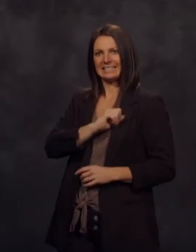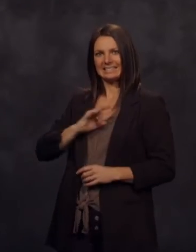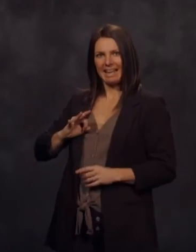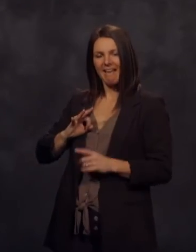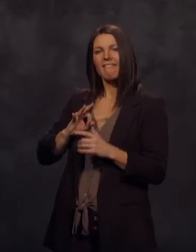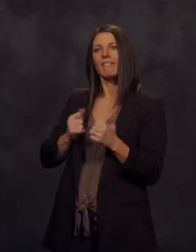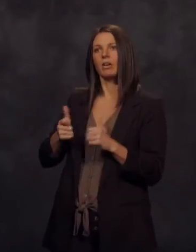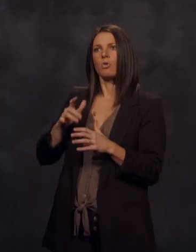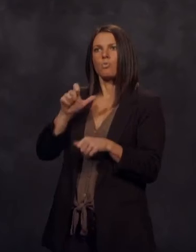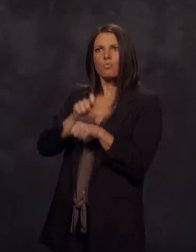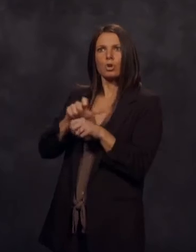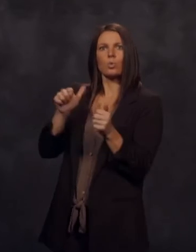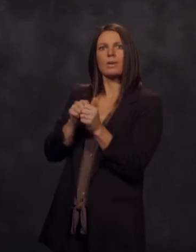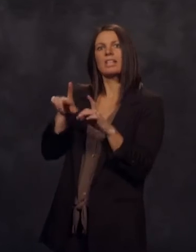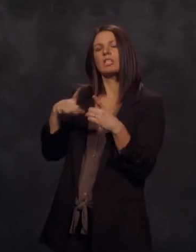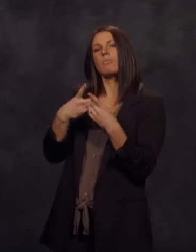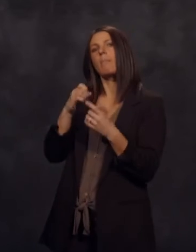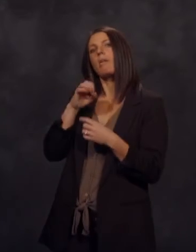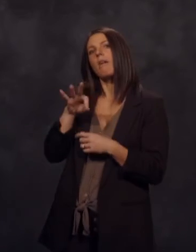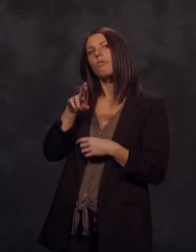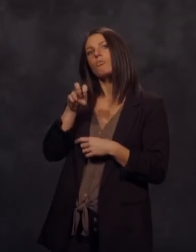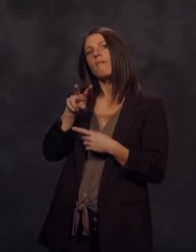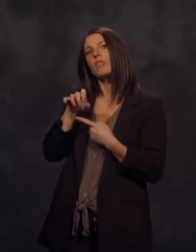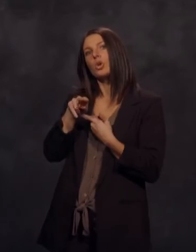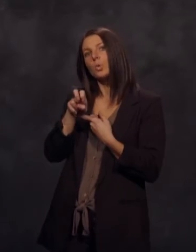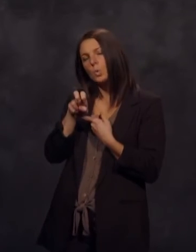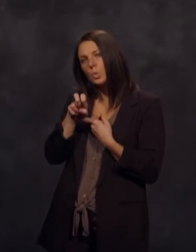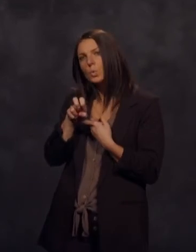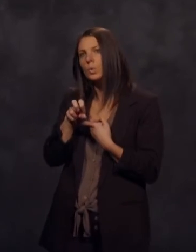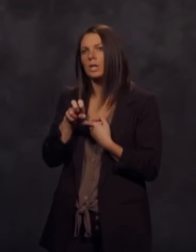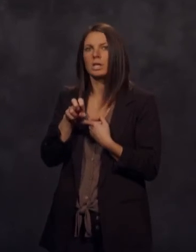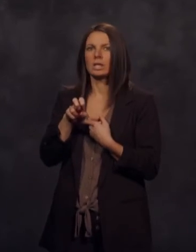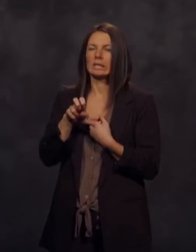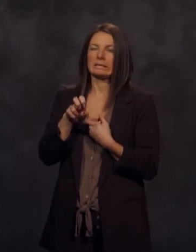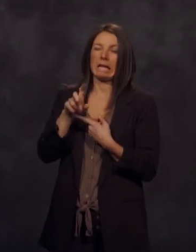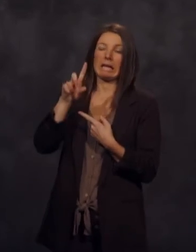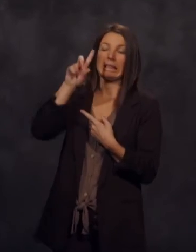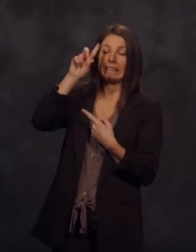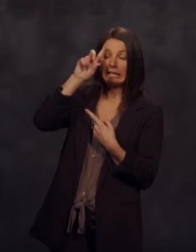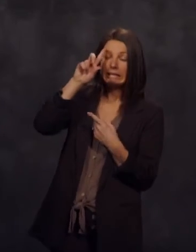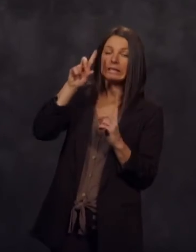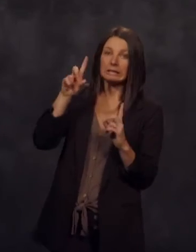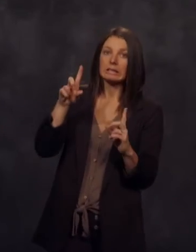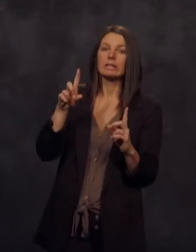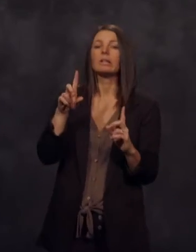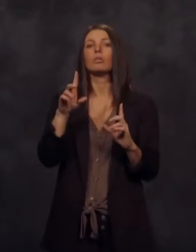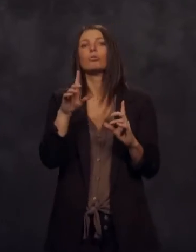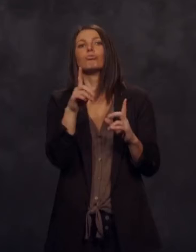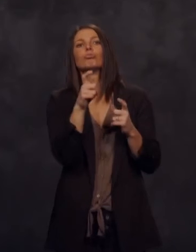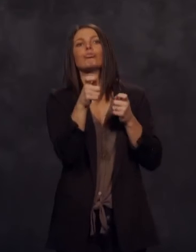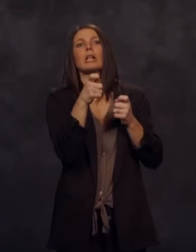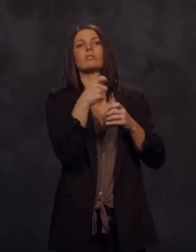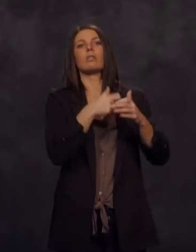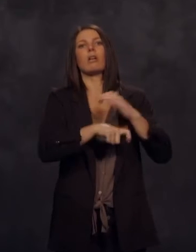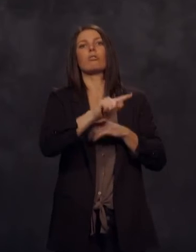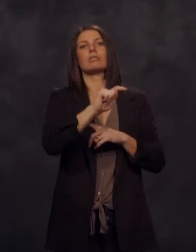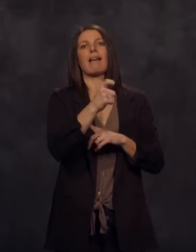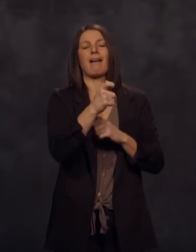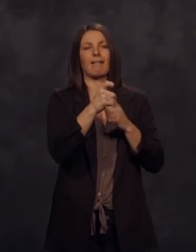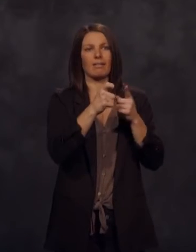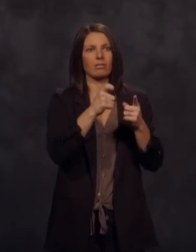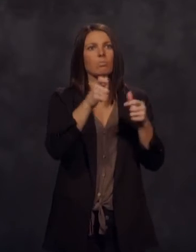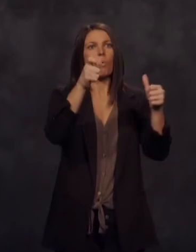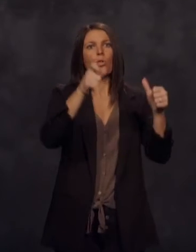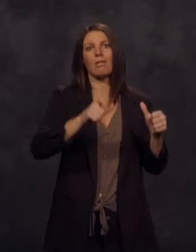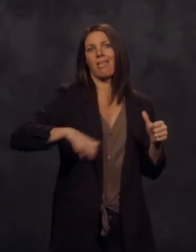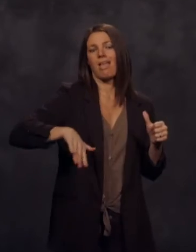administration worked with the Department of Revenue to, don't quote me on this, but I think their regulations within the tax bulletin haven't been